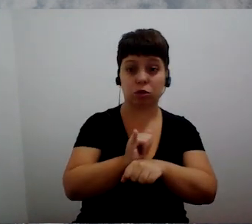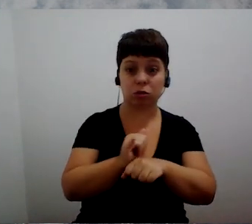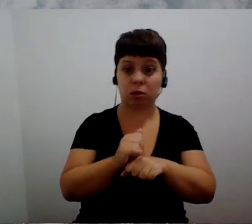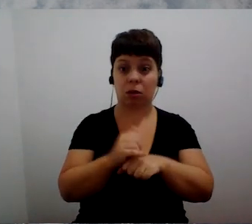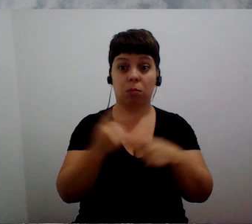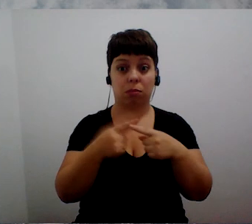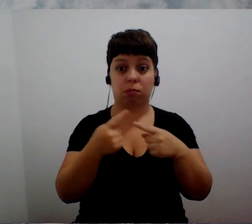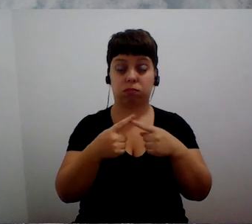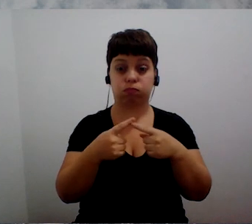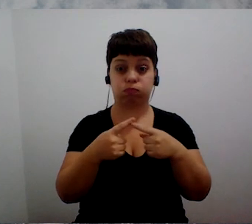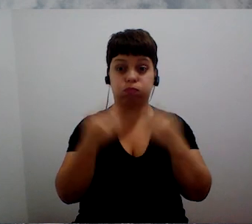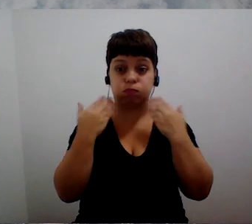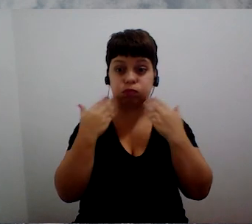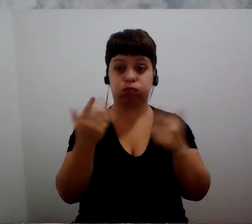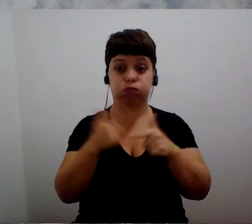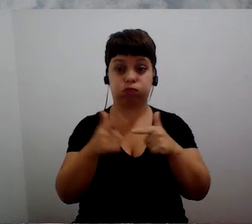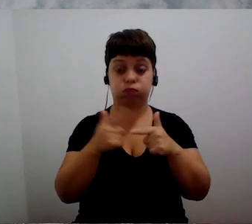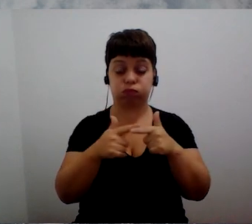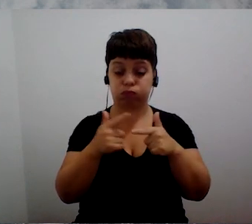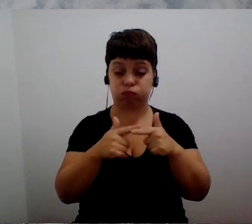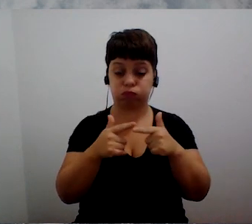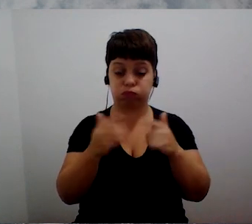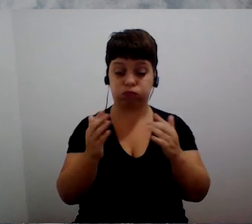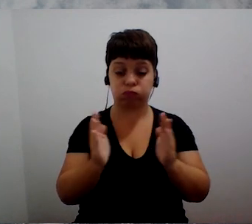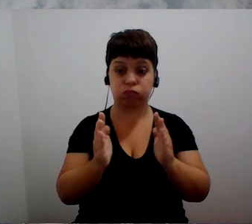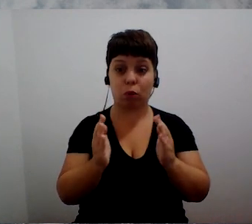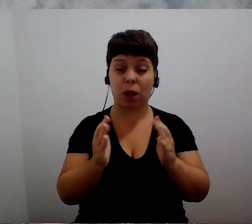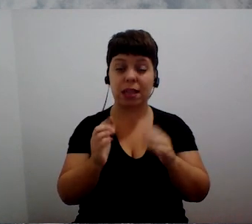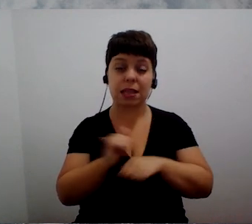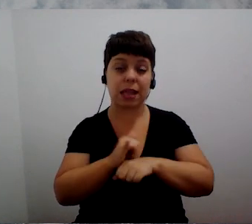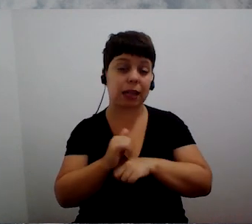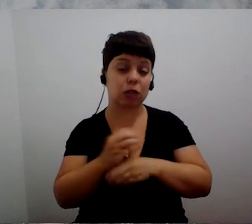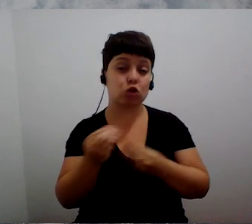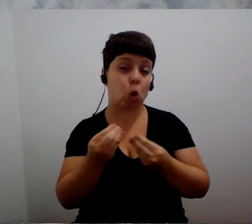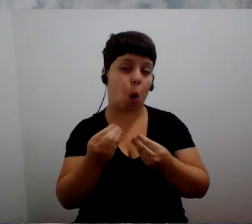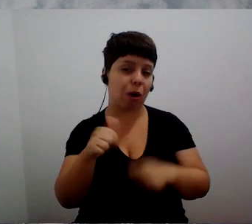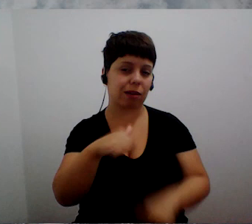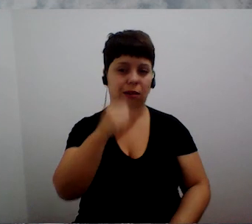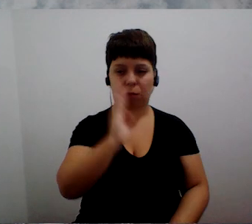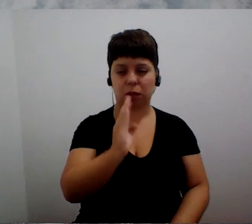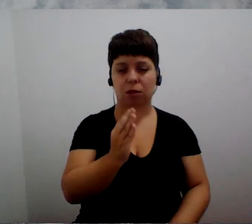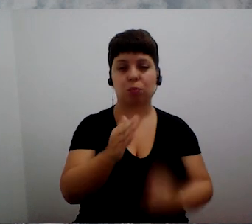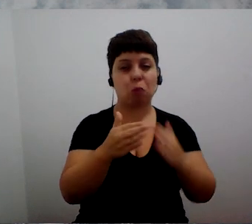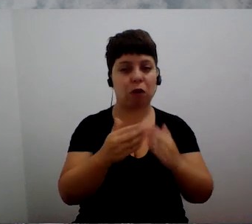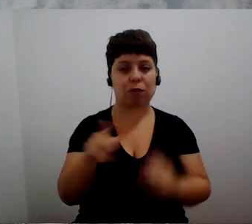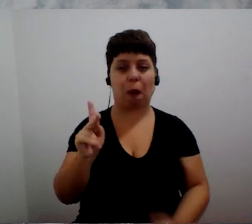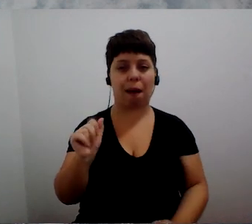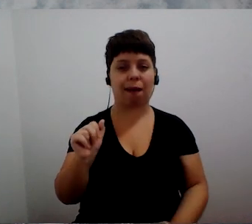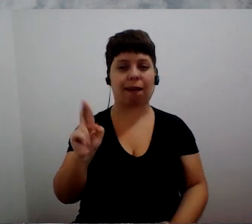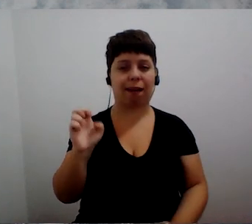can these strategy to face this huge and this important and visible problem can be, are